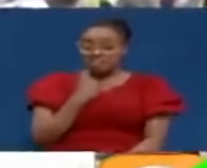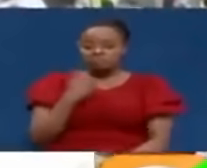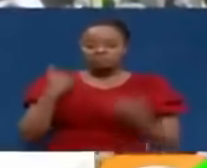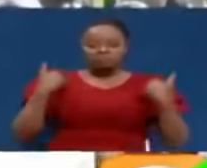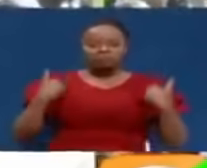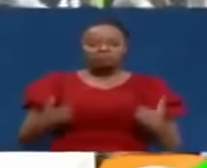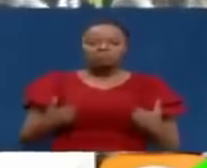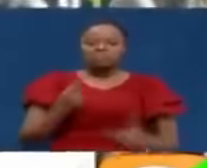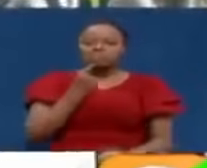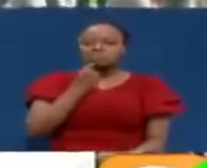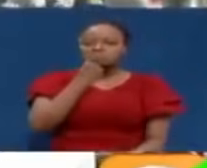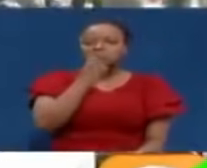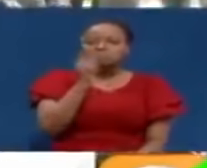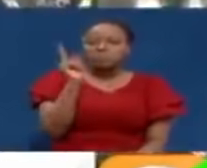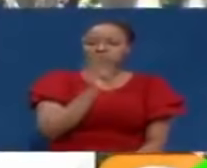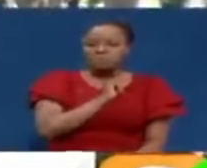Na mimi niliwaambia